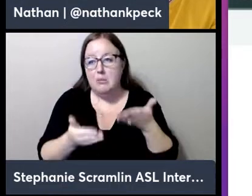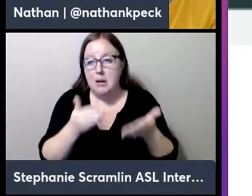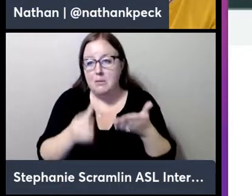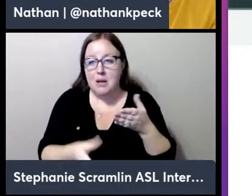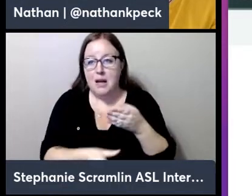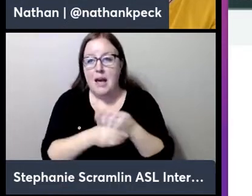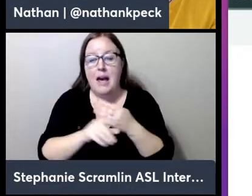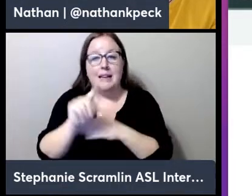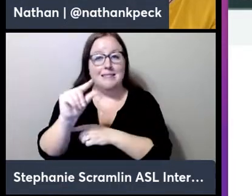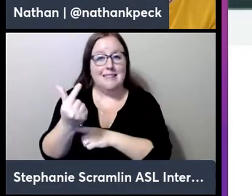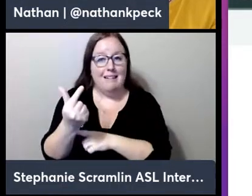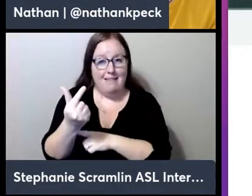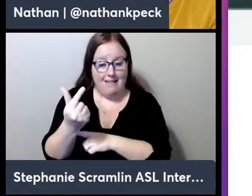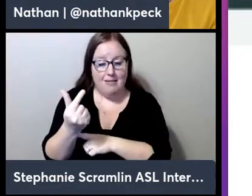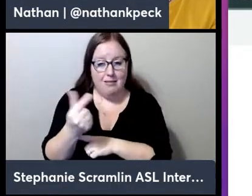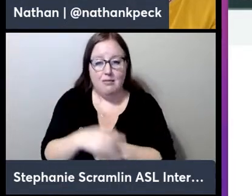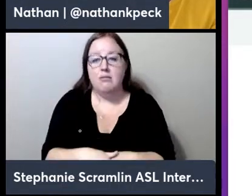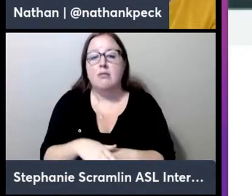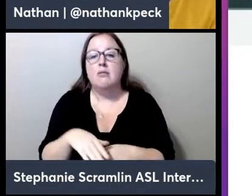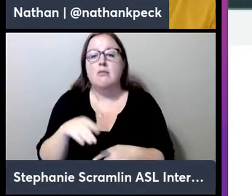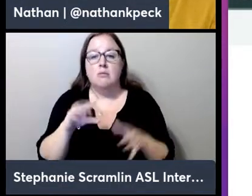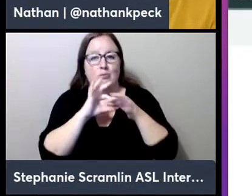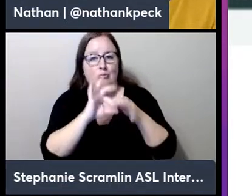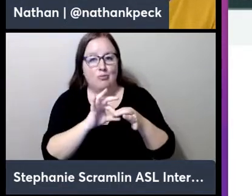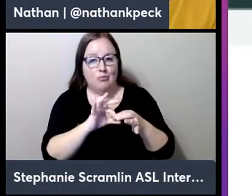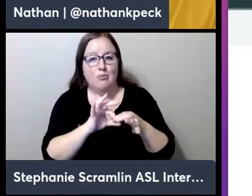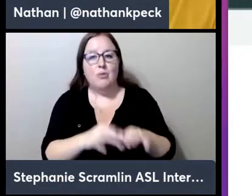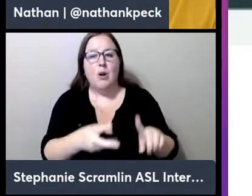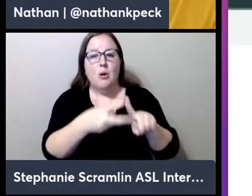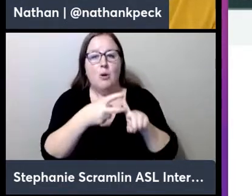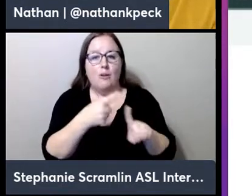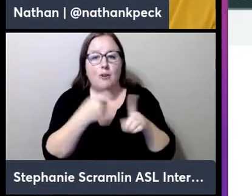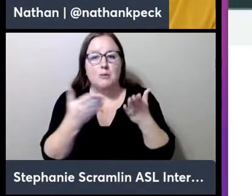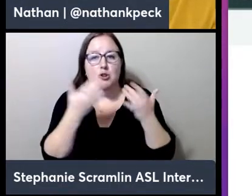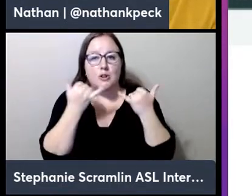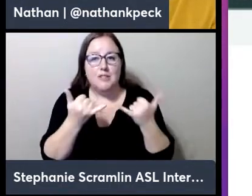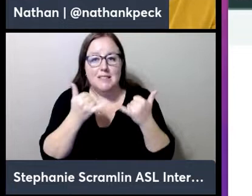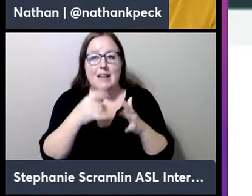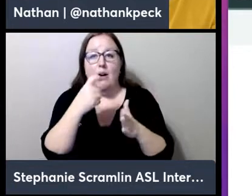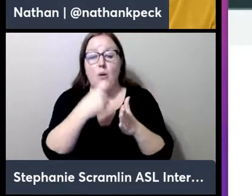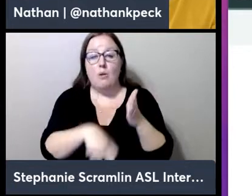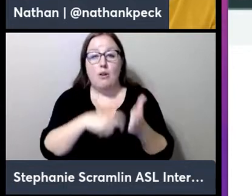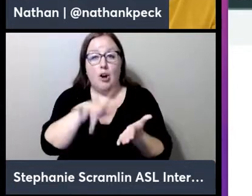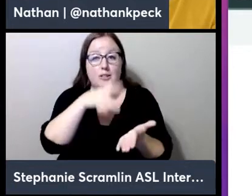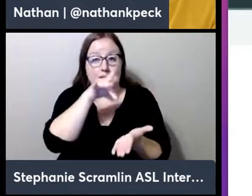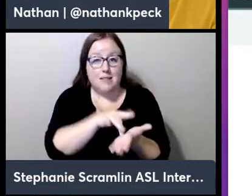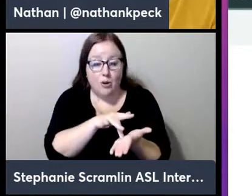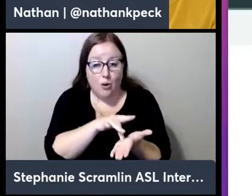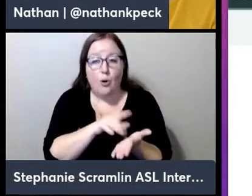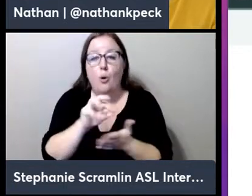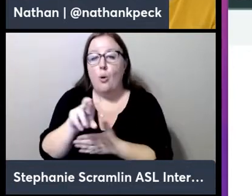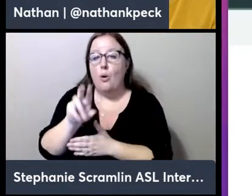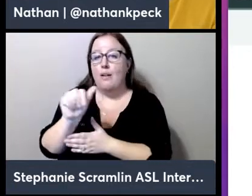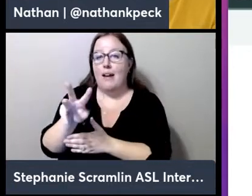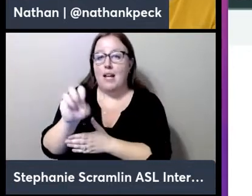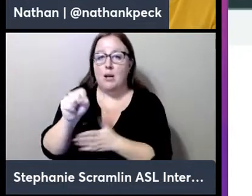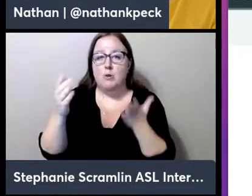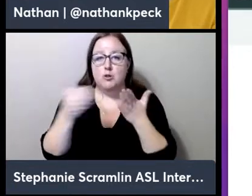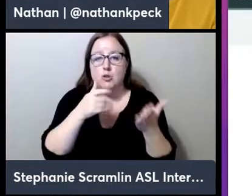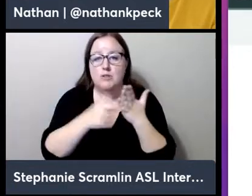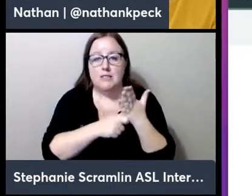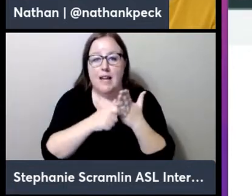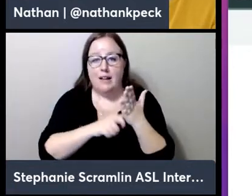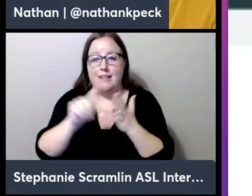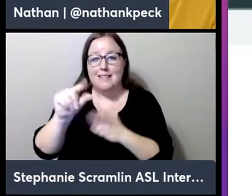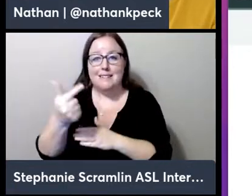some tagging, right? And pull from ServiceNow's cost center details, or even you could do it through AWS Service Catalog tag